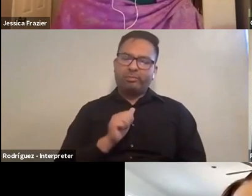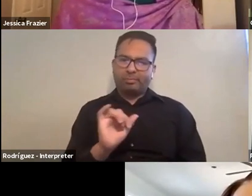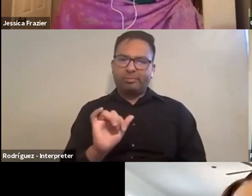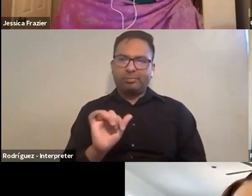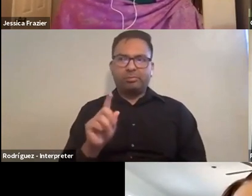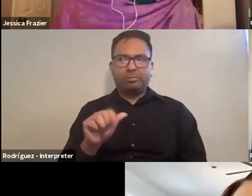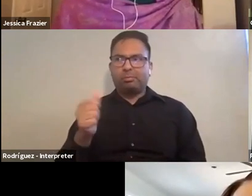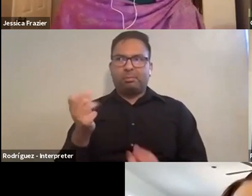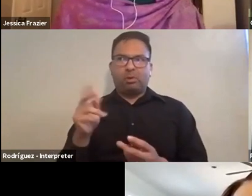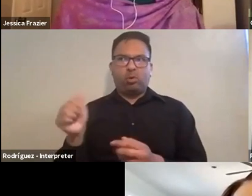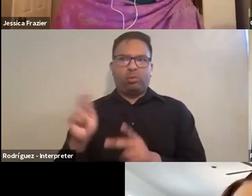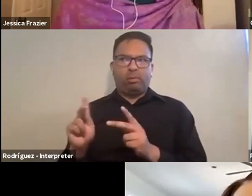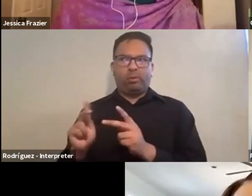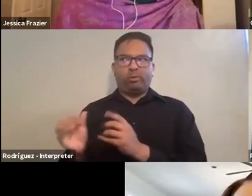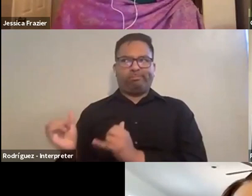other people.